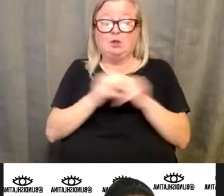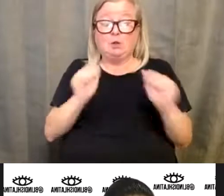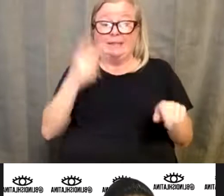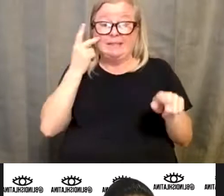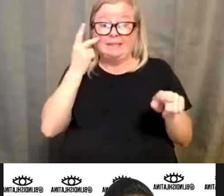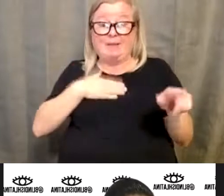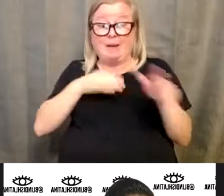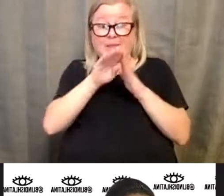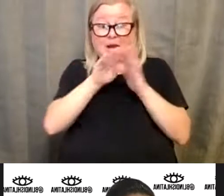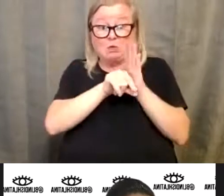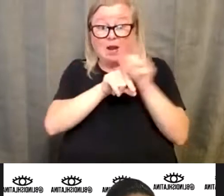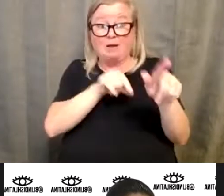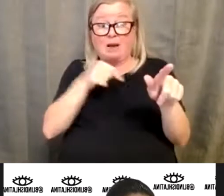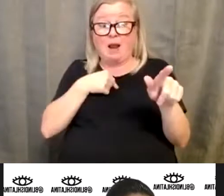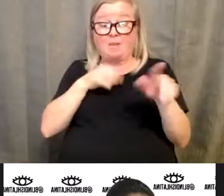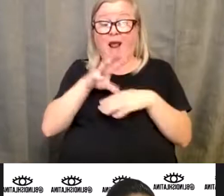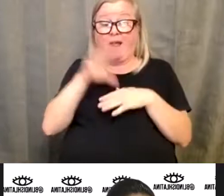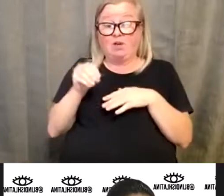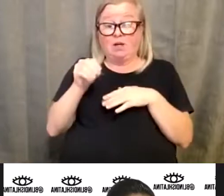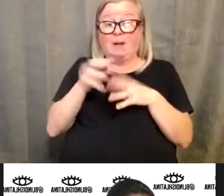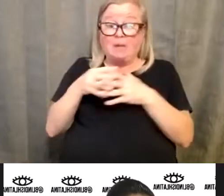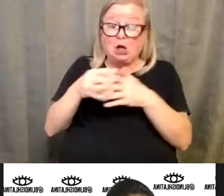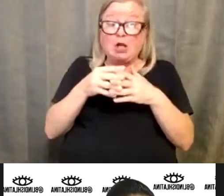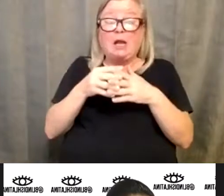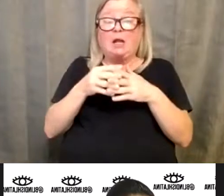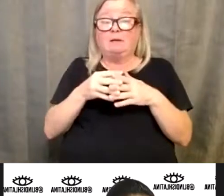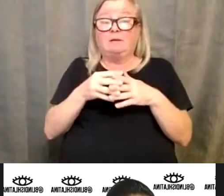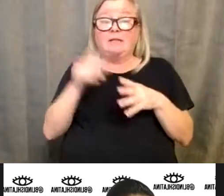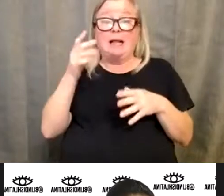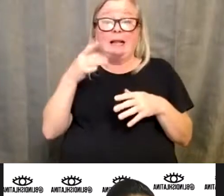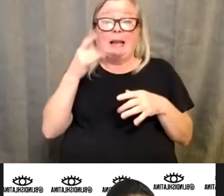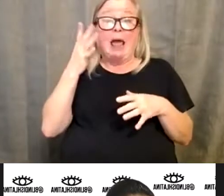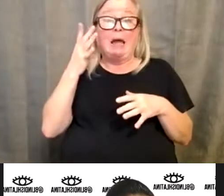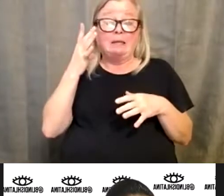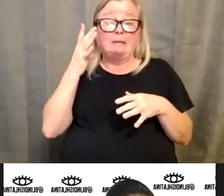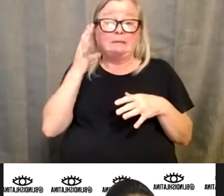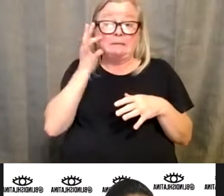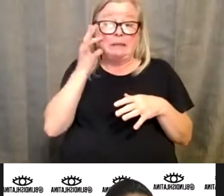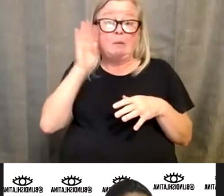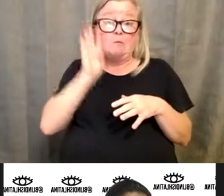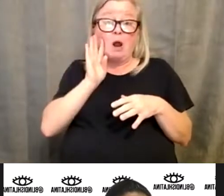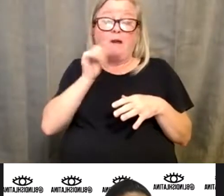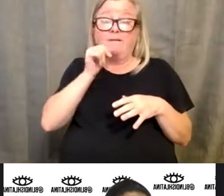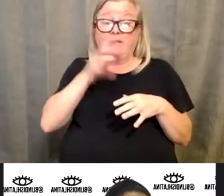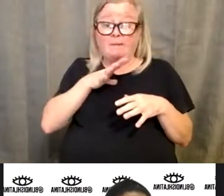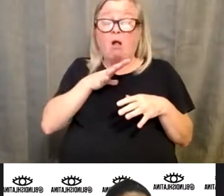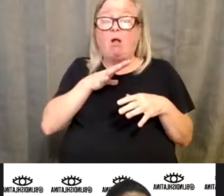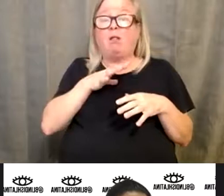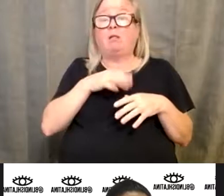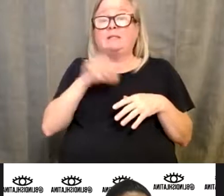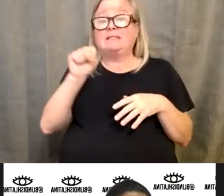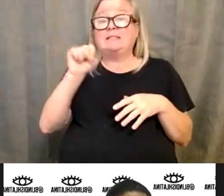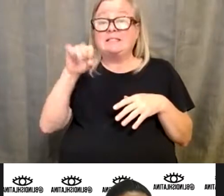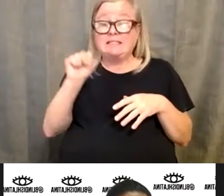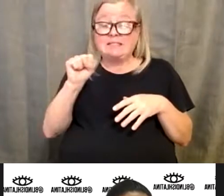my background. I'm an African-American, light brown-skinned female, cisgender female. I